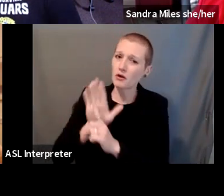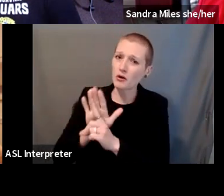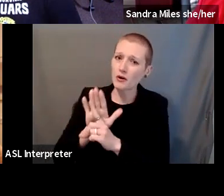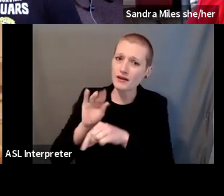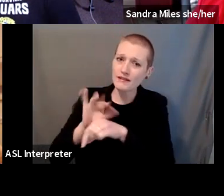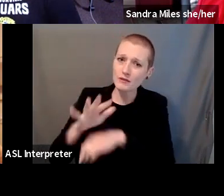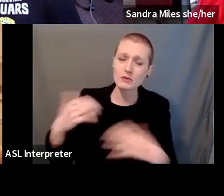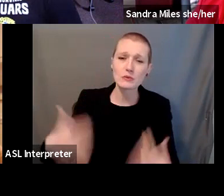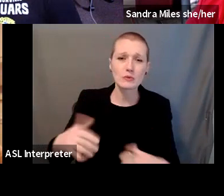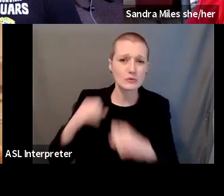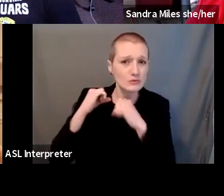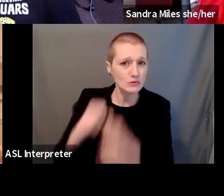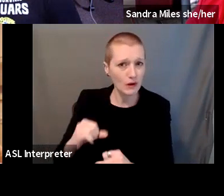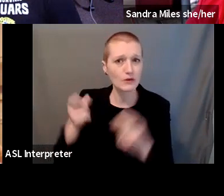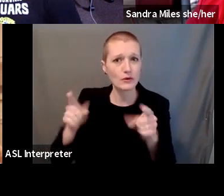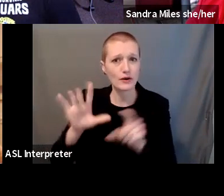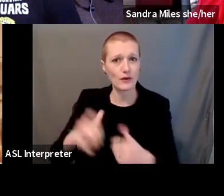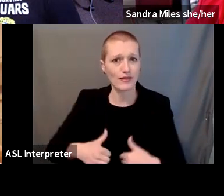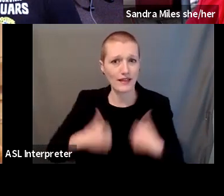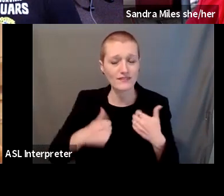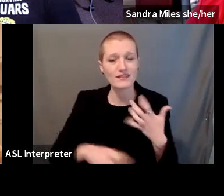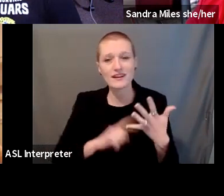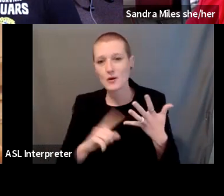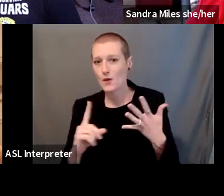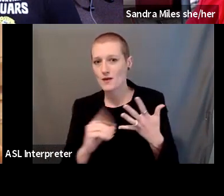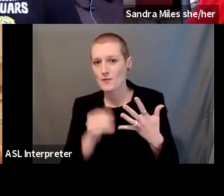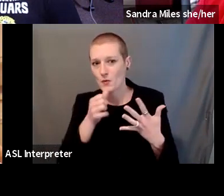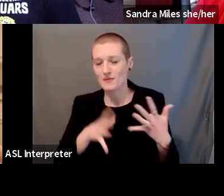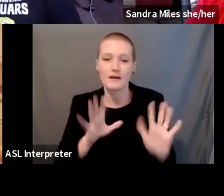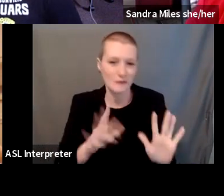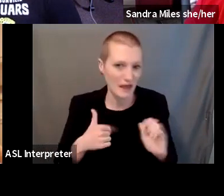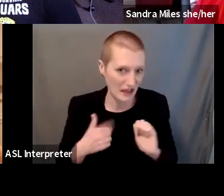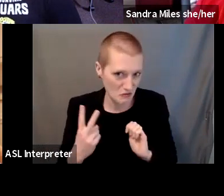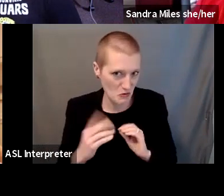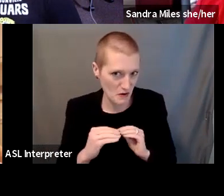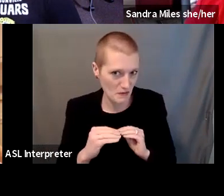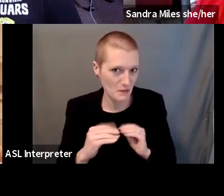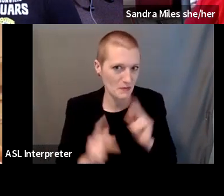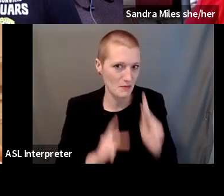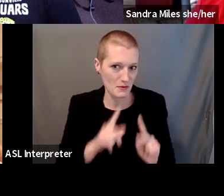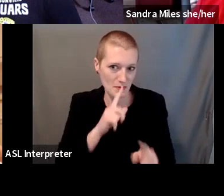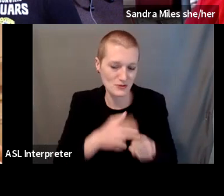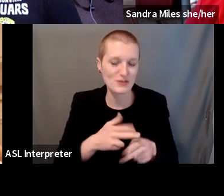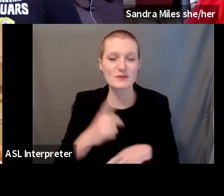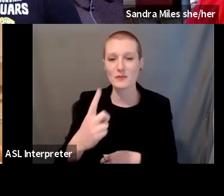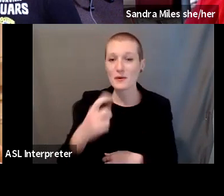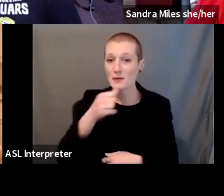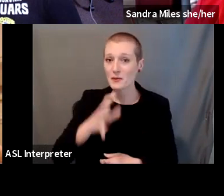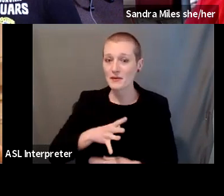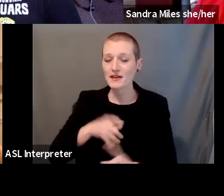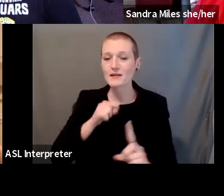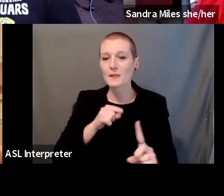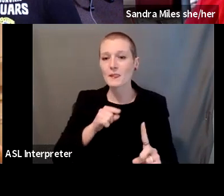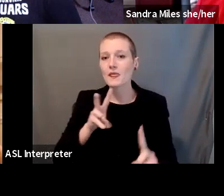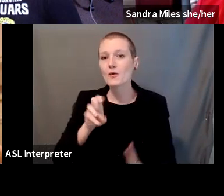one other woman that, because I don't want to just hog this, I got two people I'm going to mention. One is a woman, and that's Anna B.